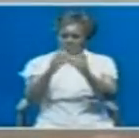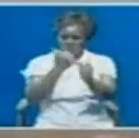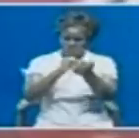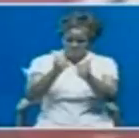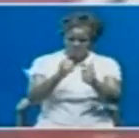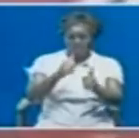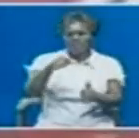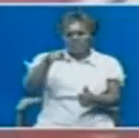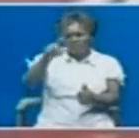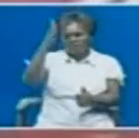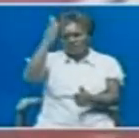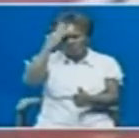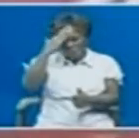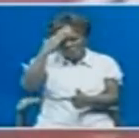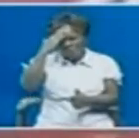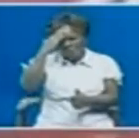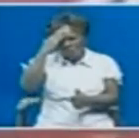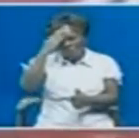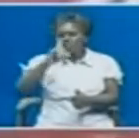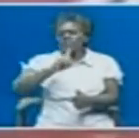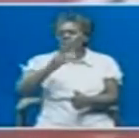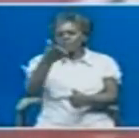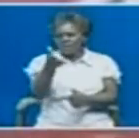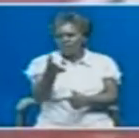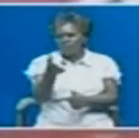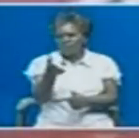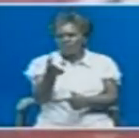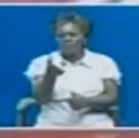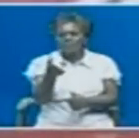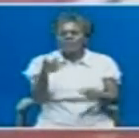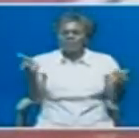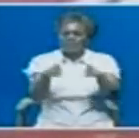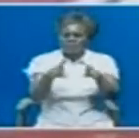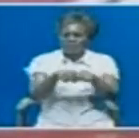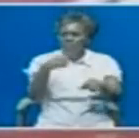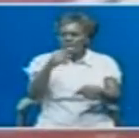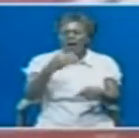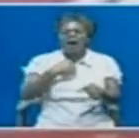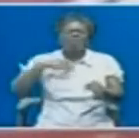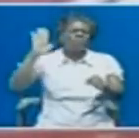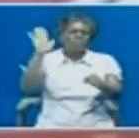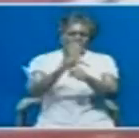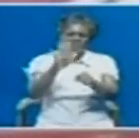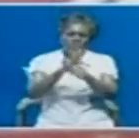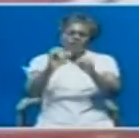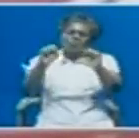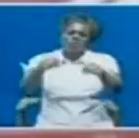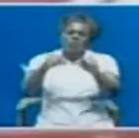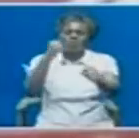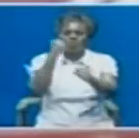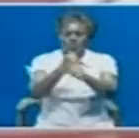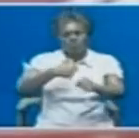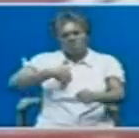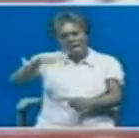are running respective disciplines out there. Absolutely. You know, and as I said, there's still so much that we can do, and I